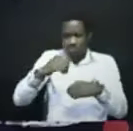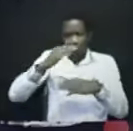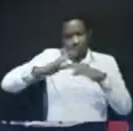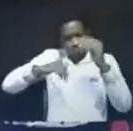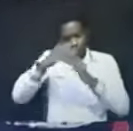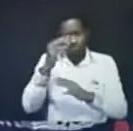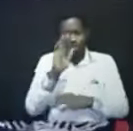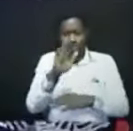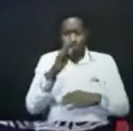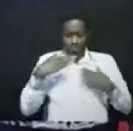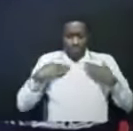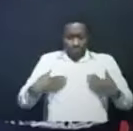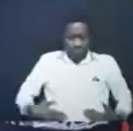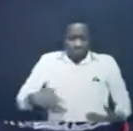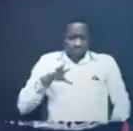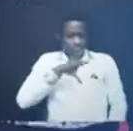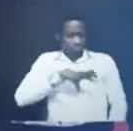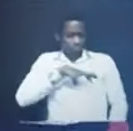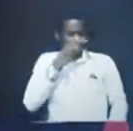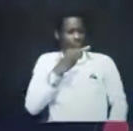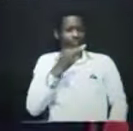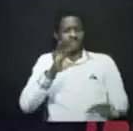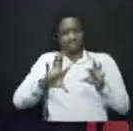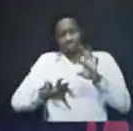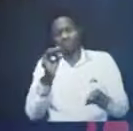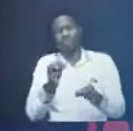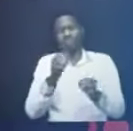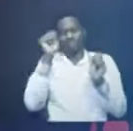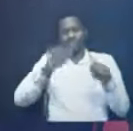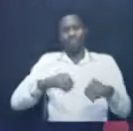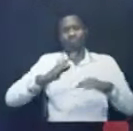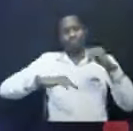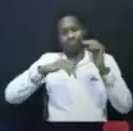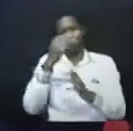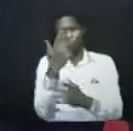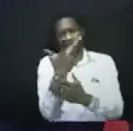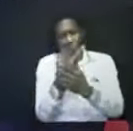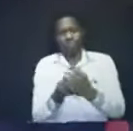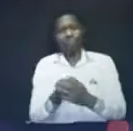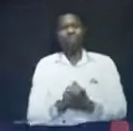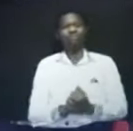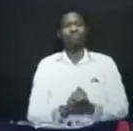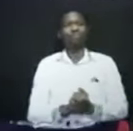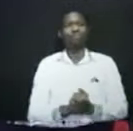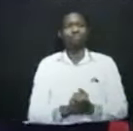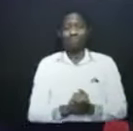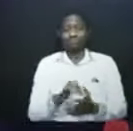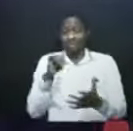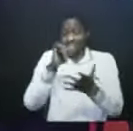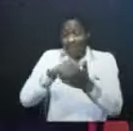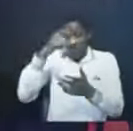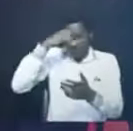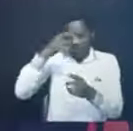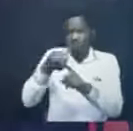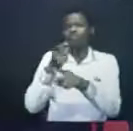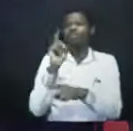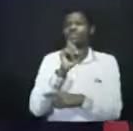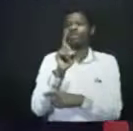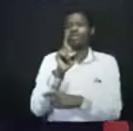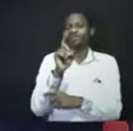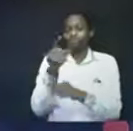are saying that the wisdom that we derive from the word is able to